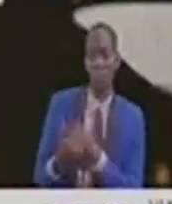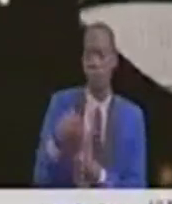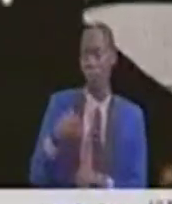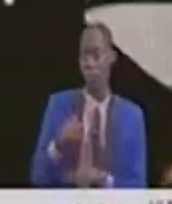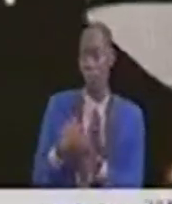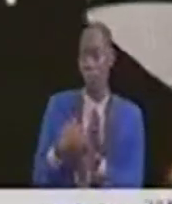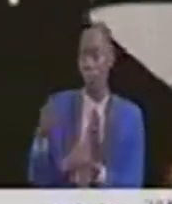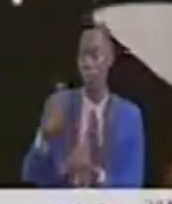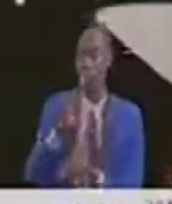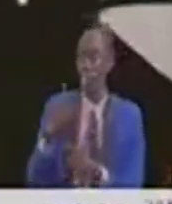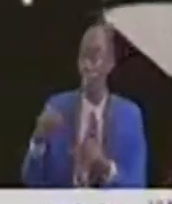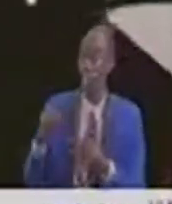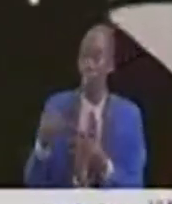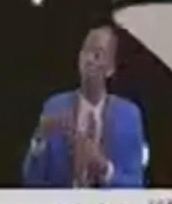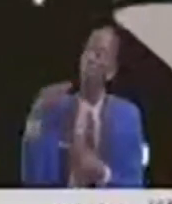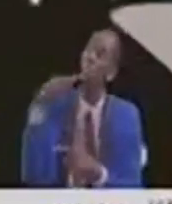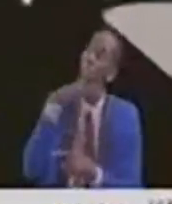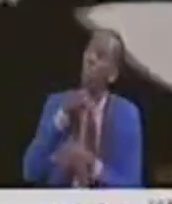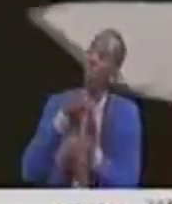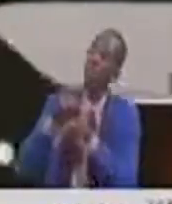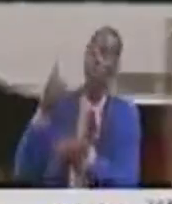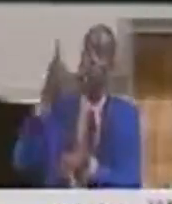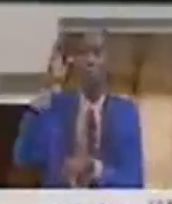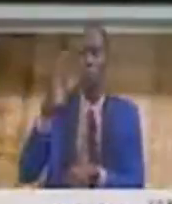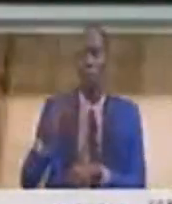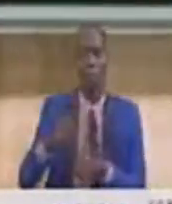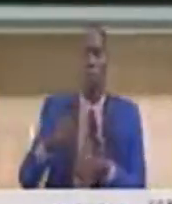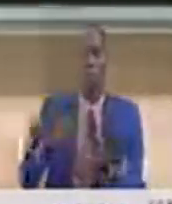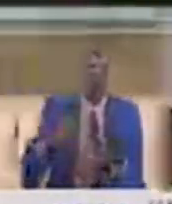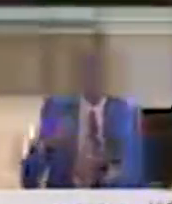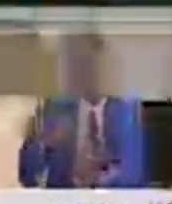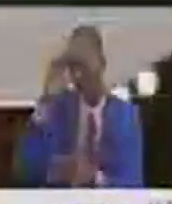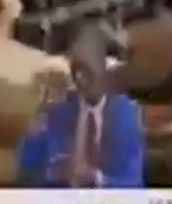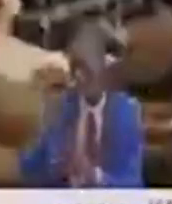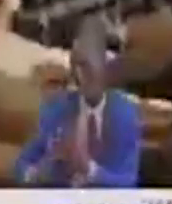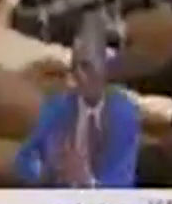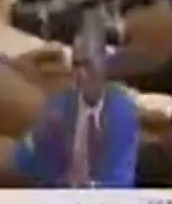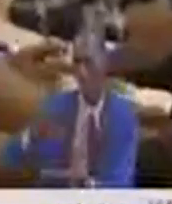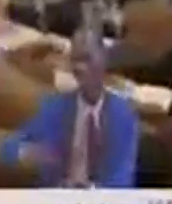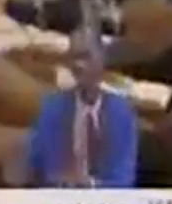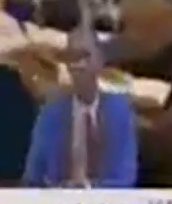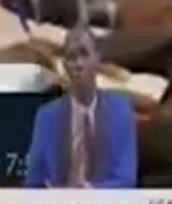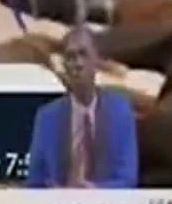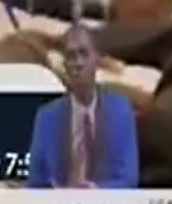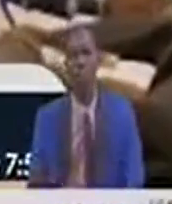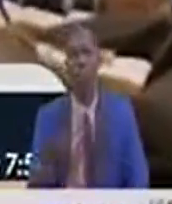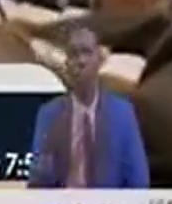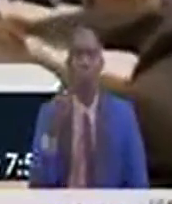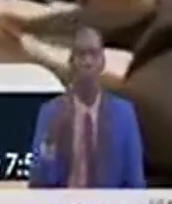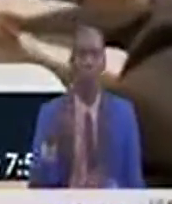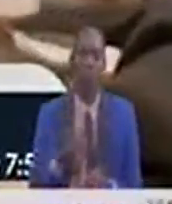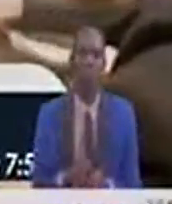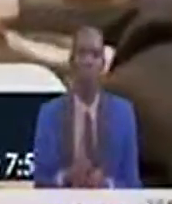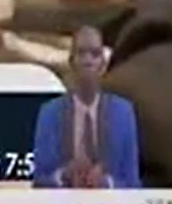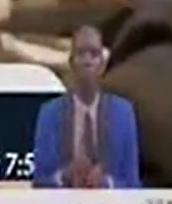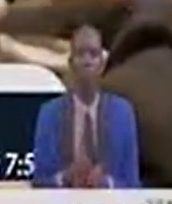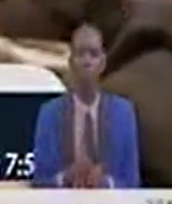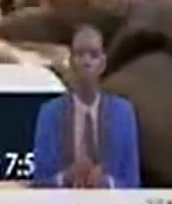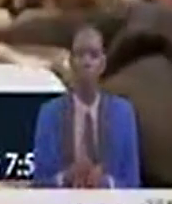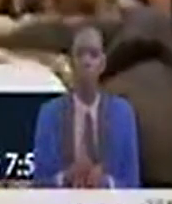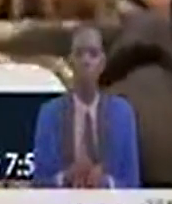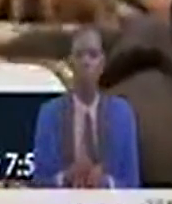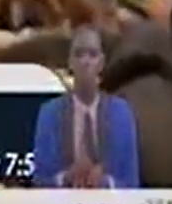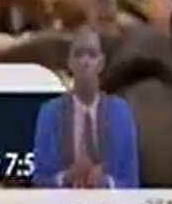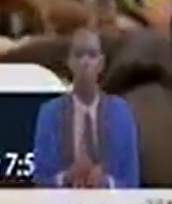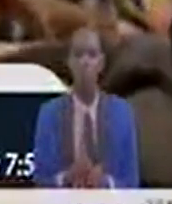He died right there. We're looking at 1 Corinthians chapter 7, and we're reading from verse 5. We're being